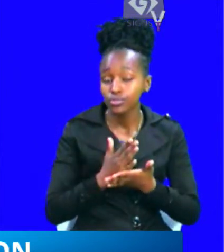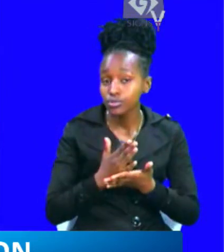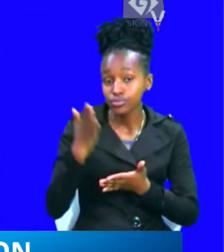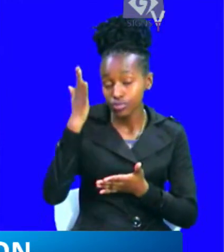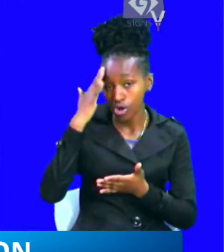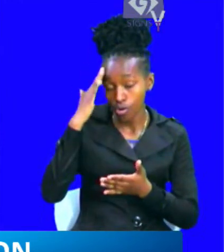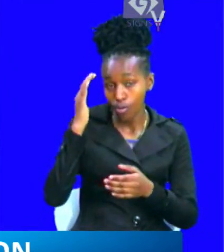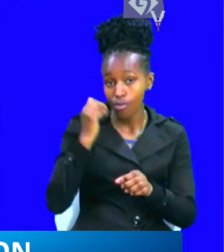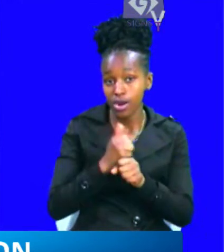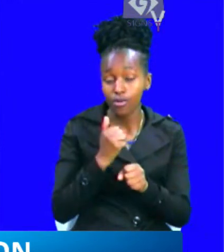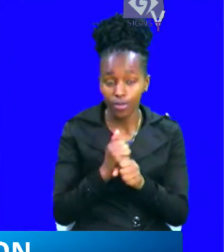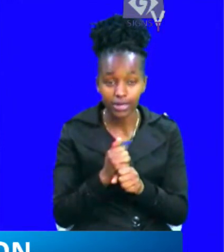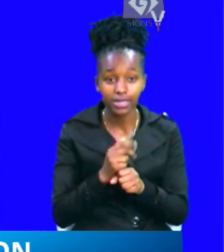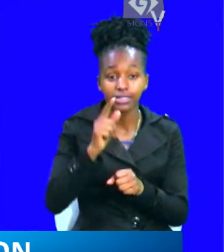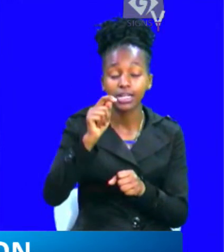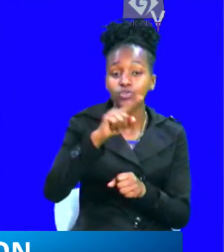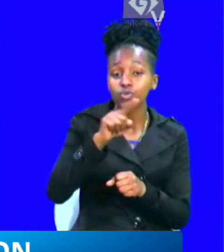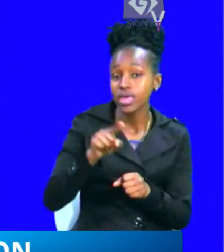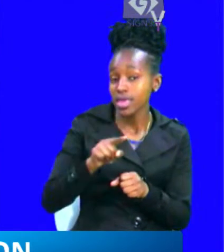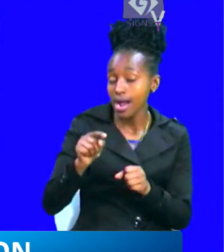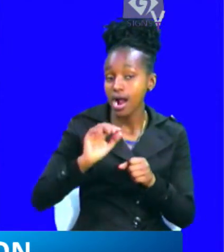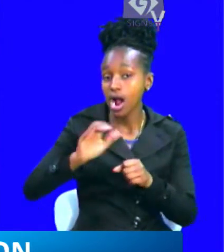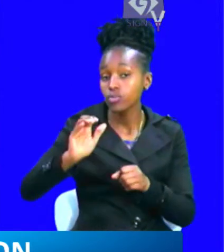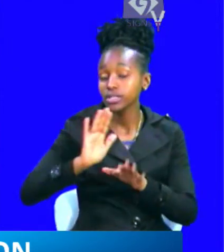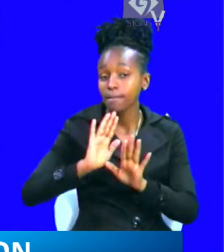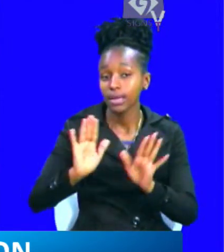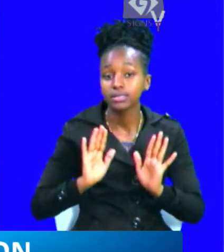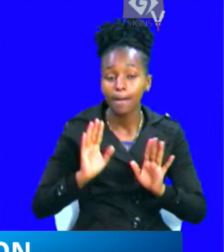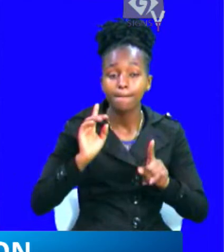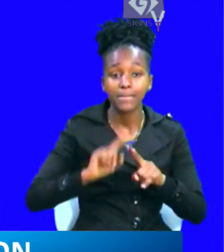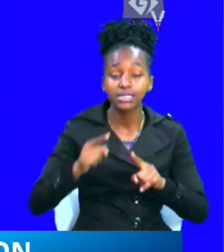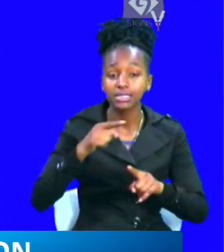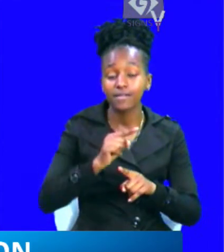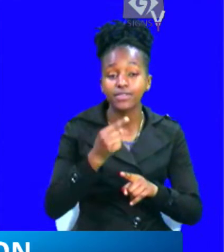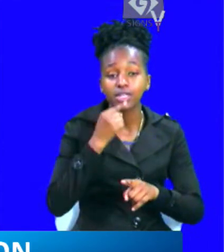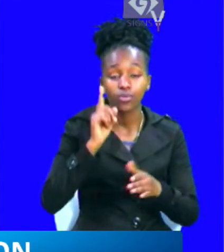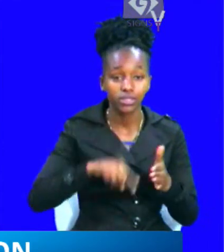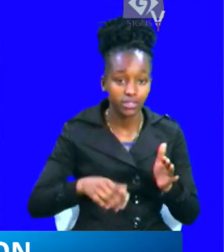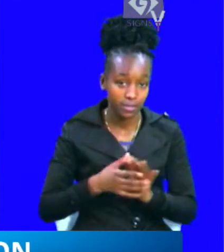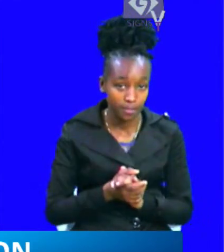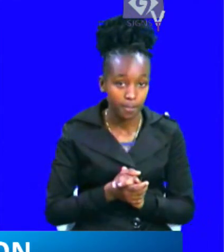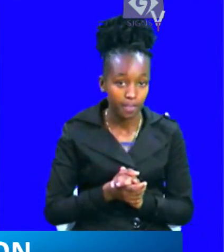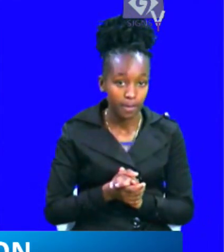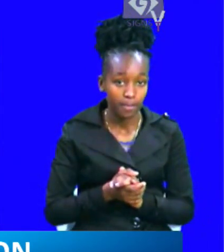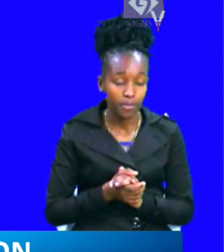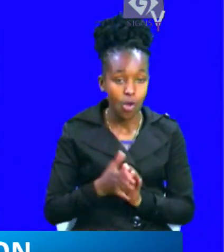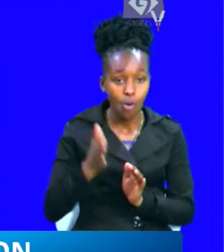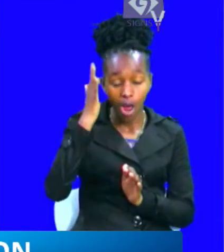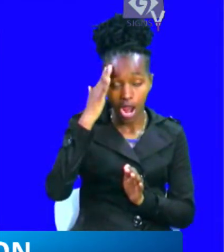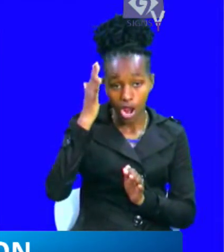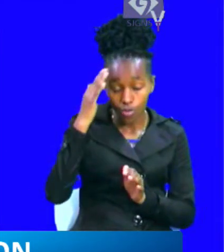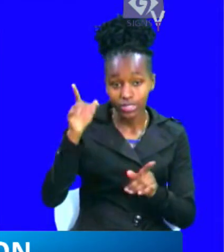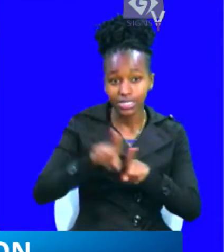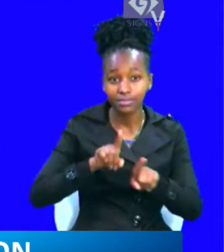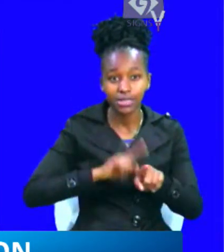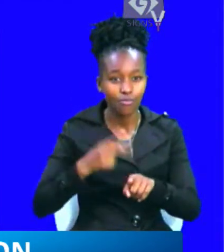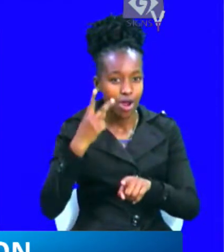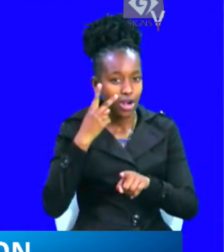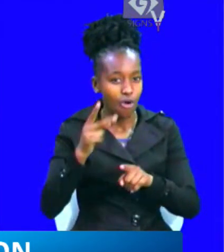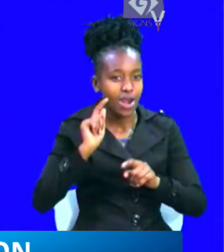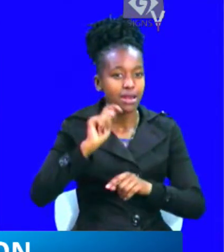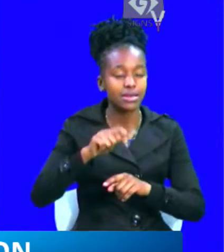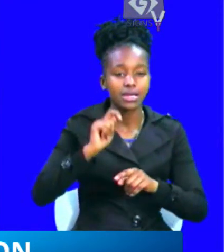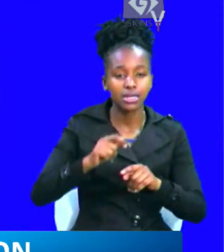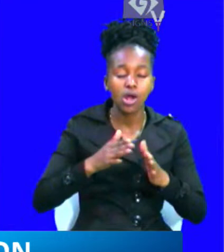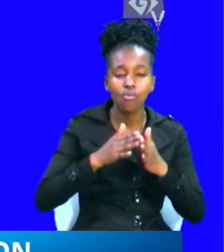in Trans Nzoia County, but she is saying that they are realizing that there is a need of extending